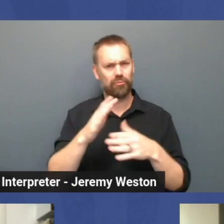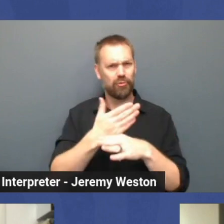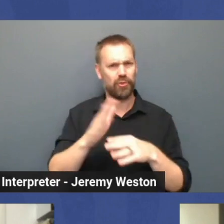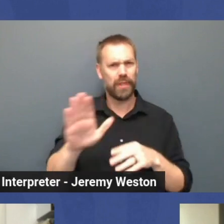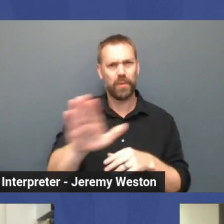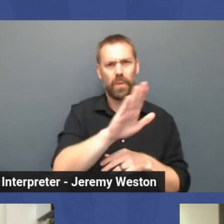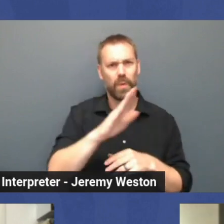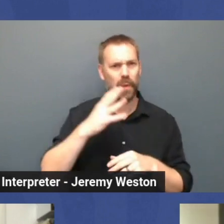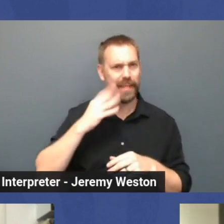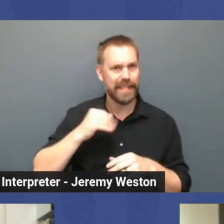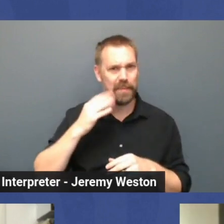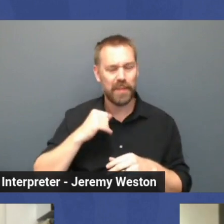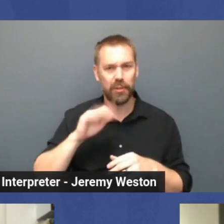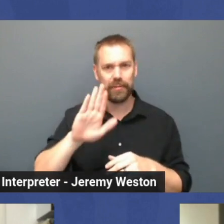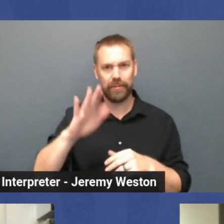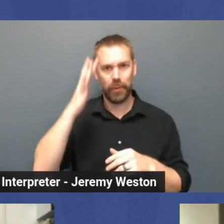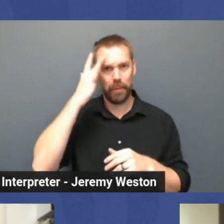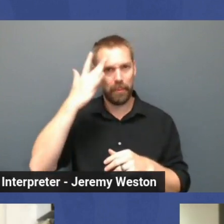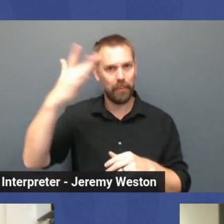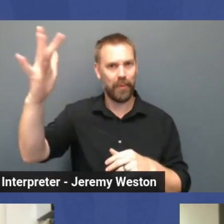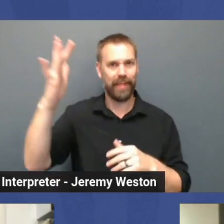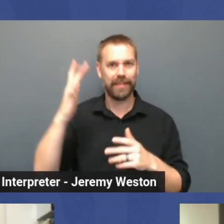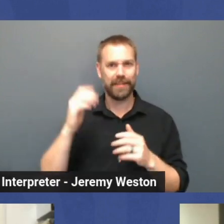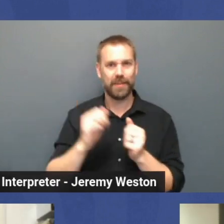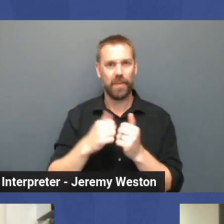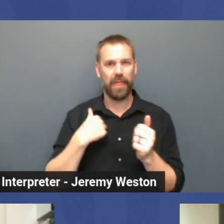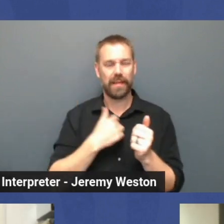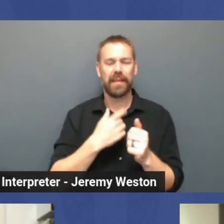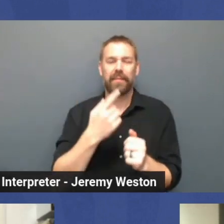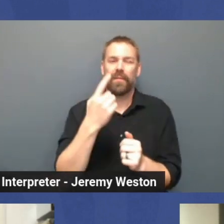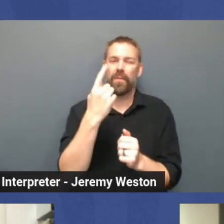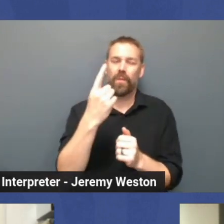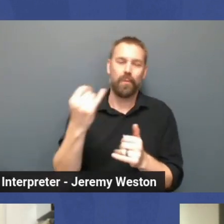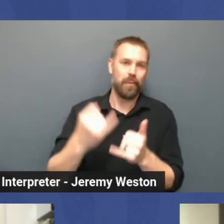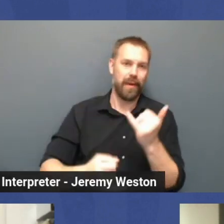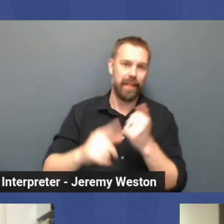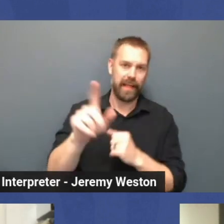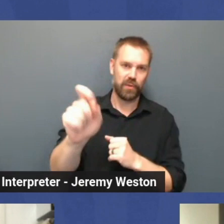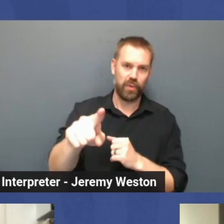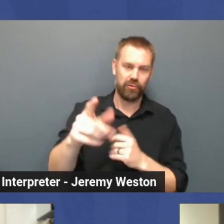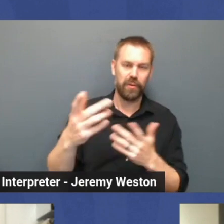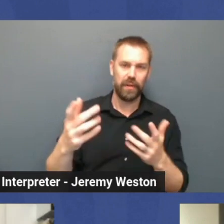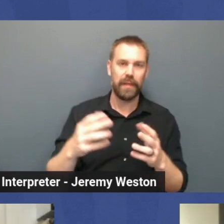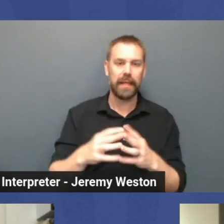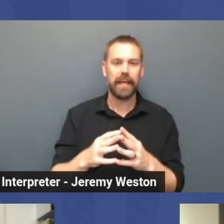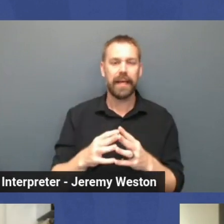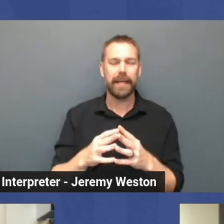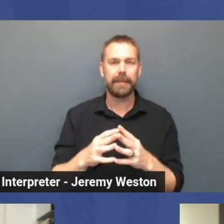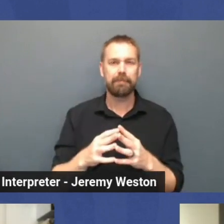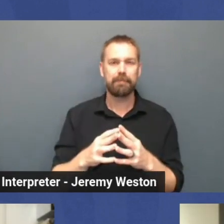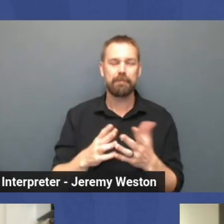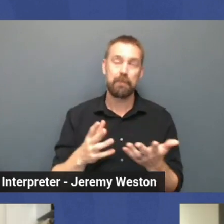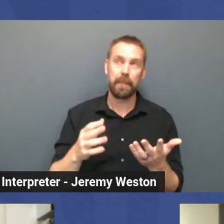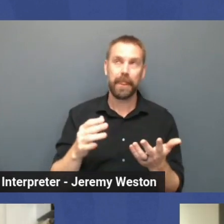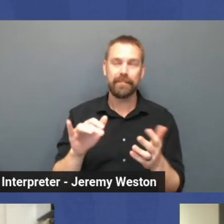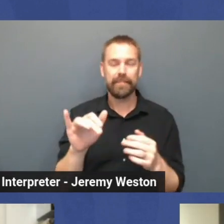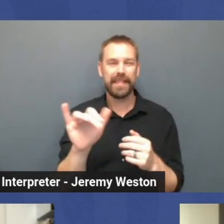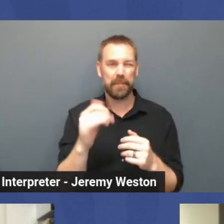us today. And I have one last question, and it's similar to the last question, but it's slightly